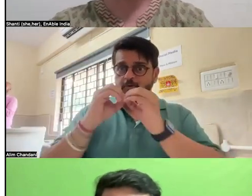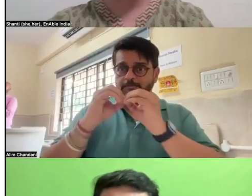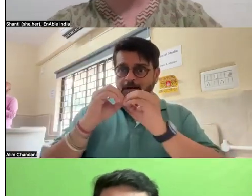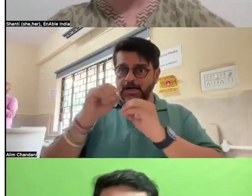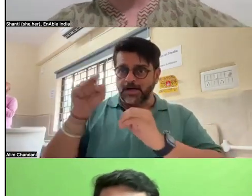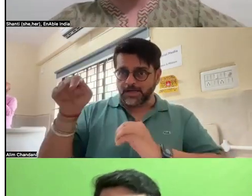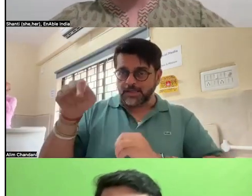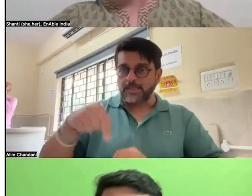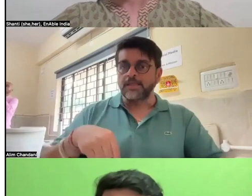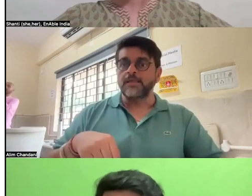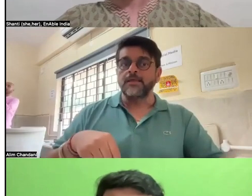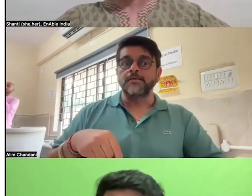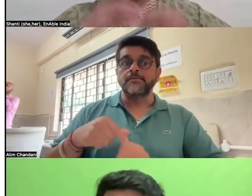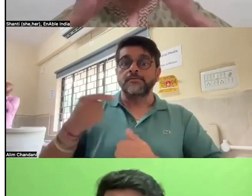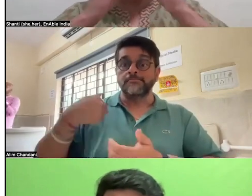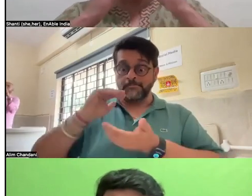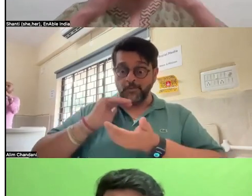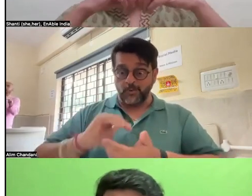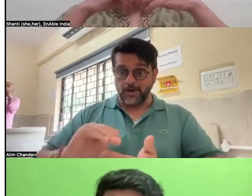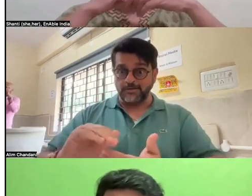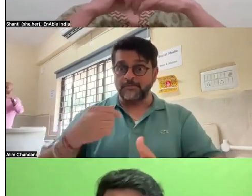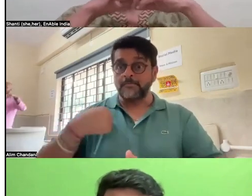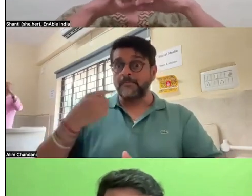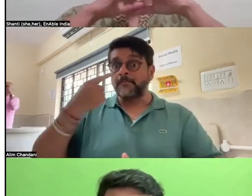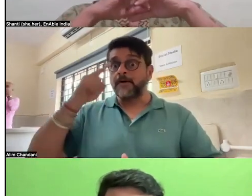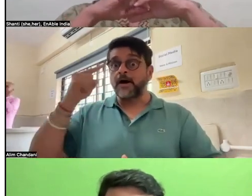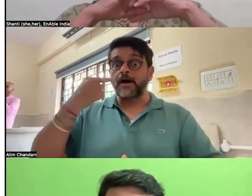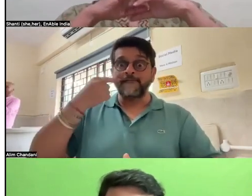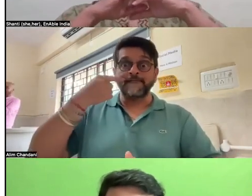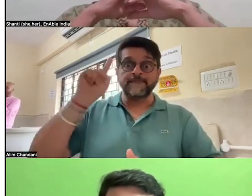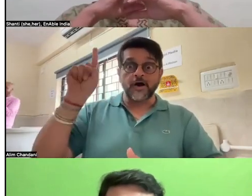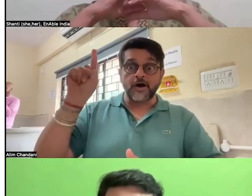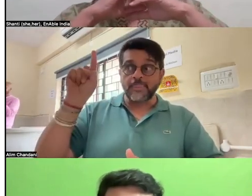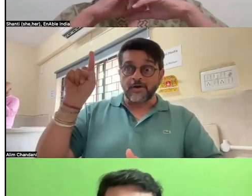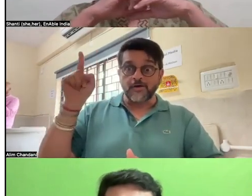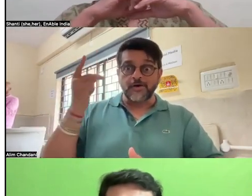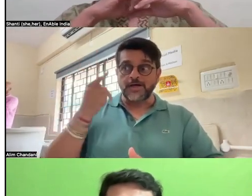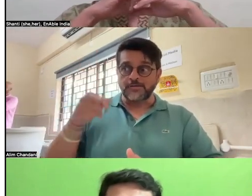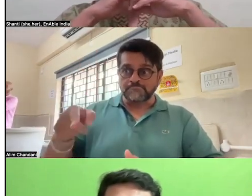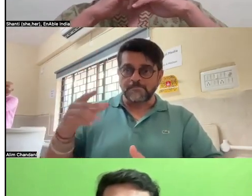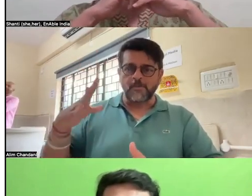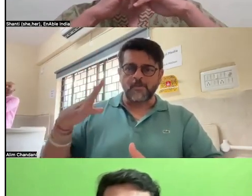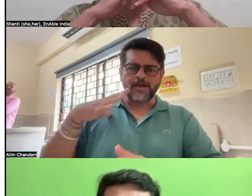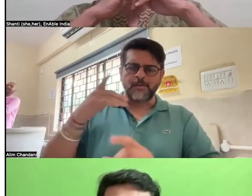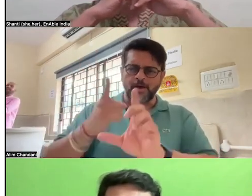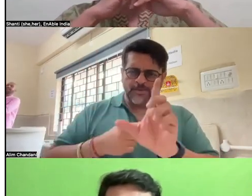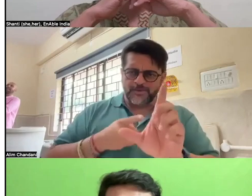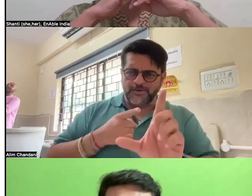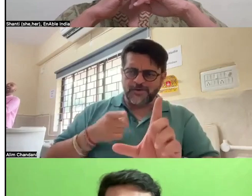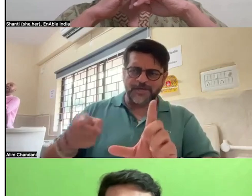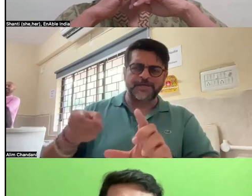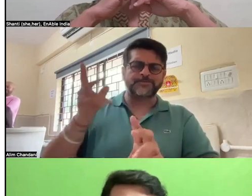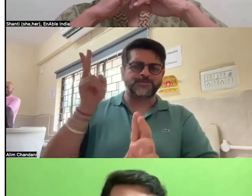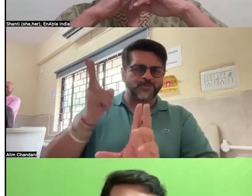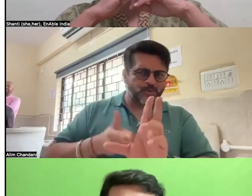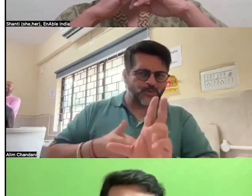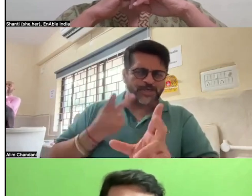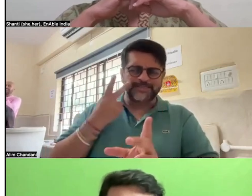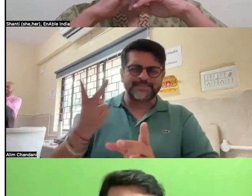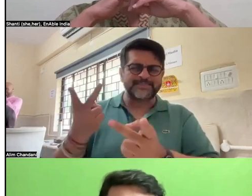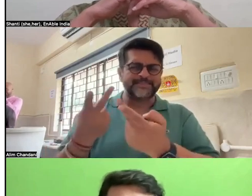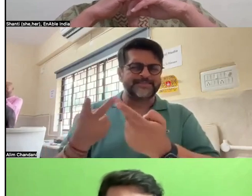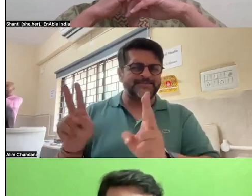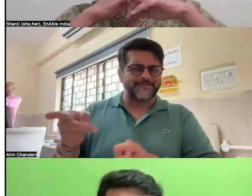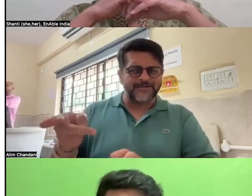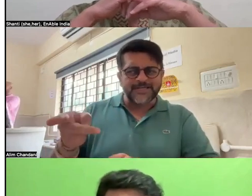my life. So I was born in Bombay, India, and my parents at that time, they waited